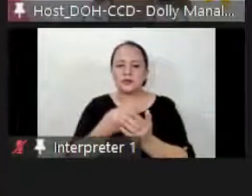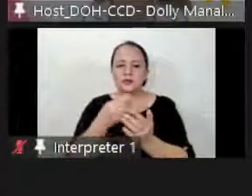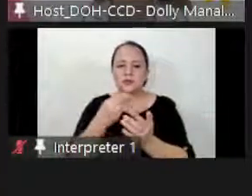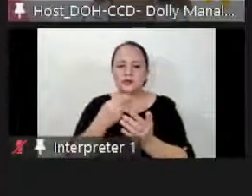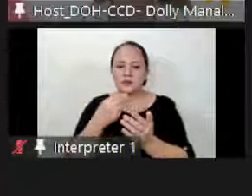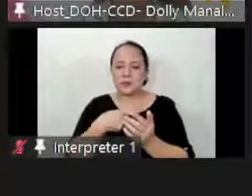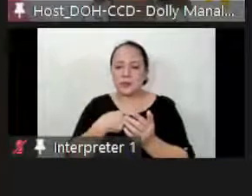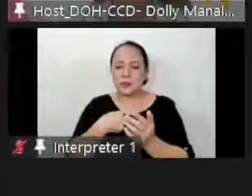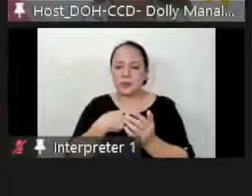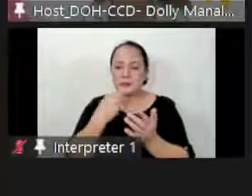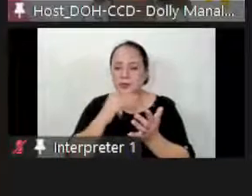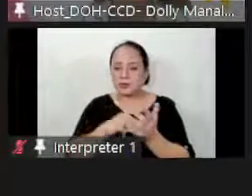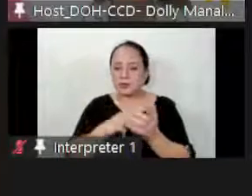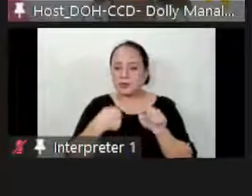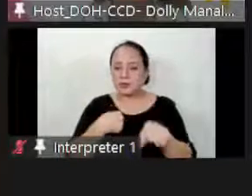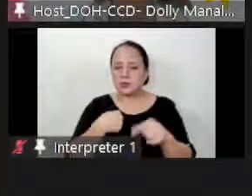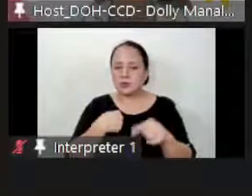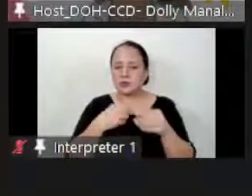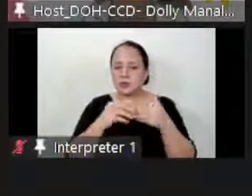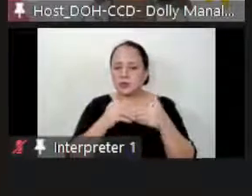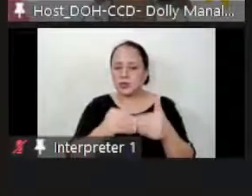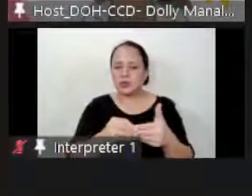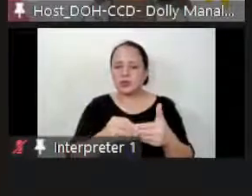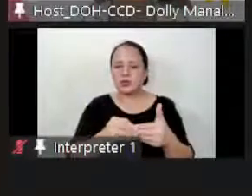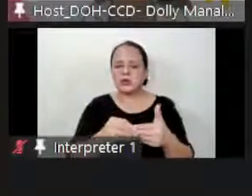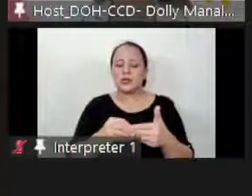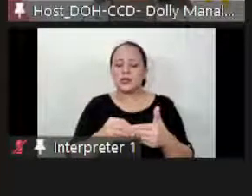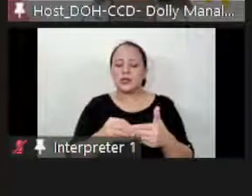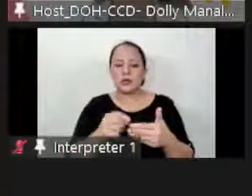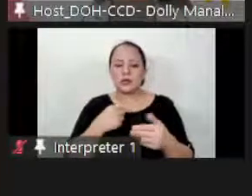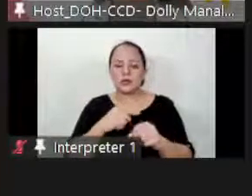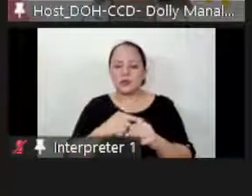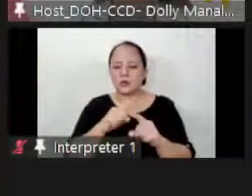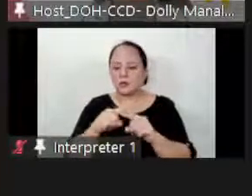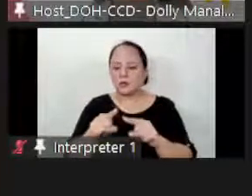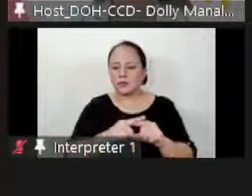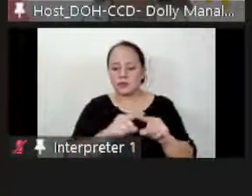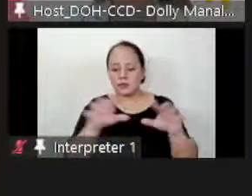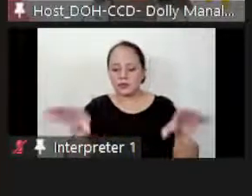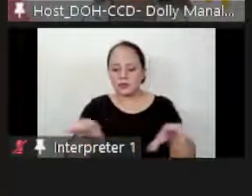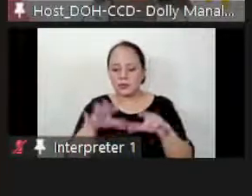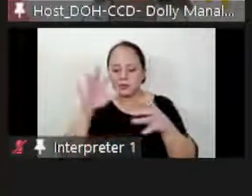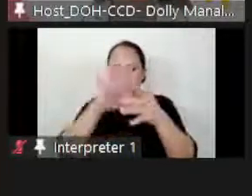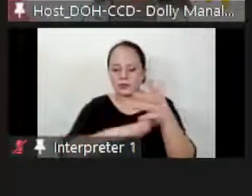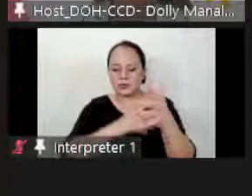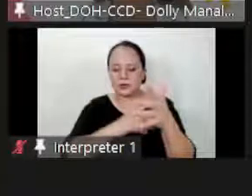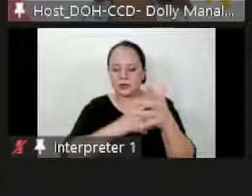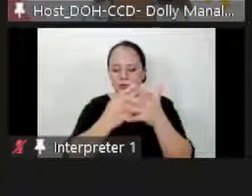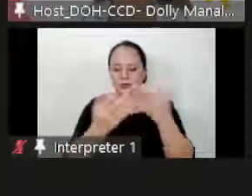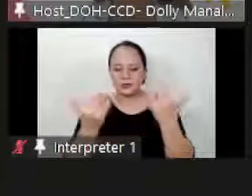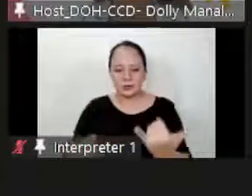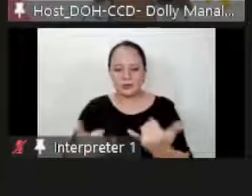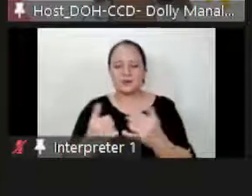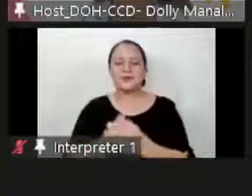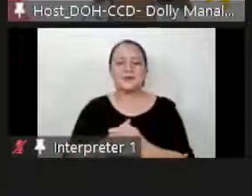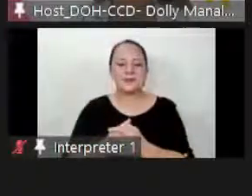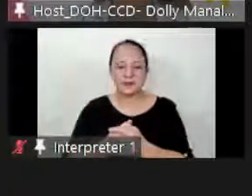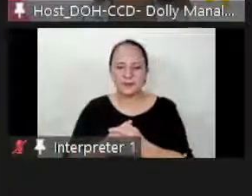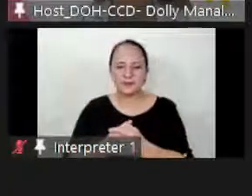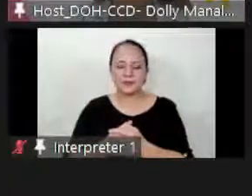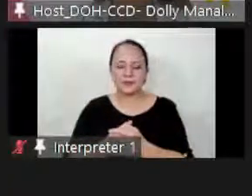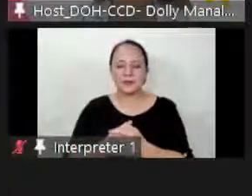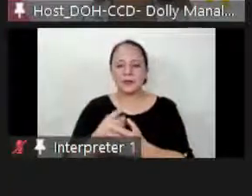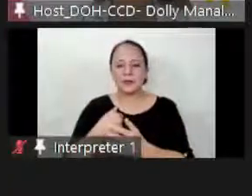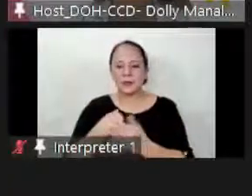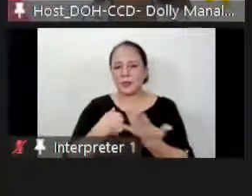hope will guide everyone as you embark in the various activities scheduled for today. As one of